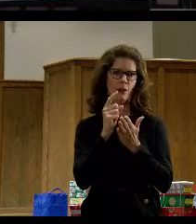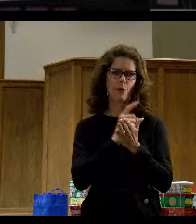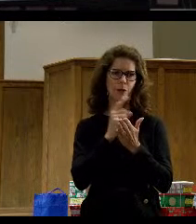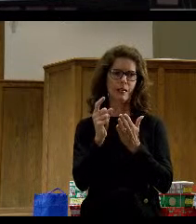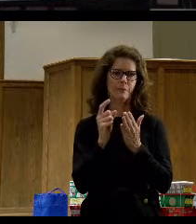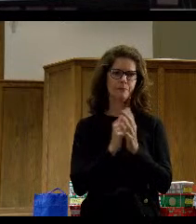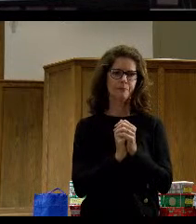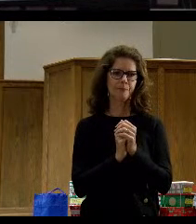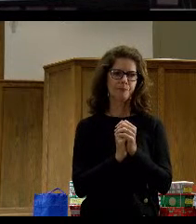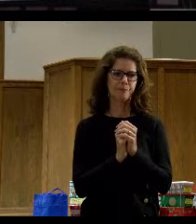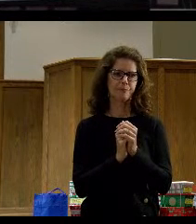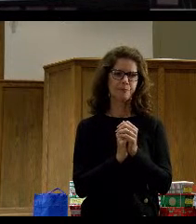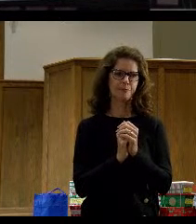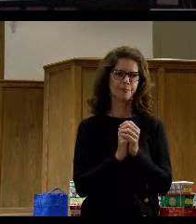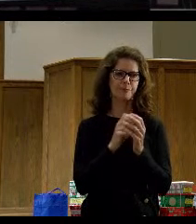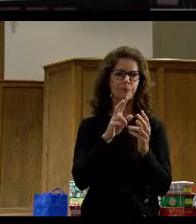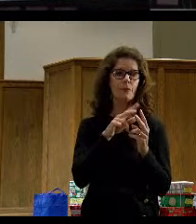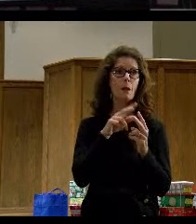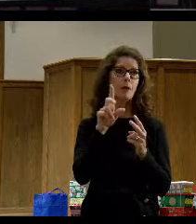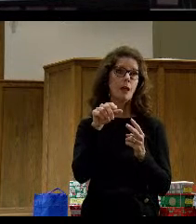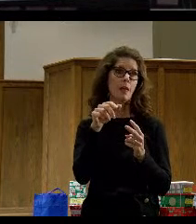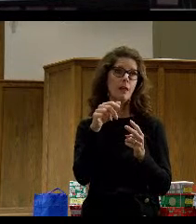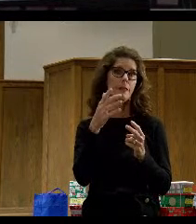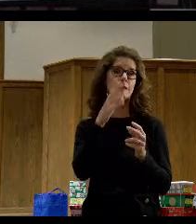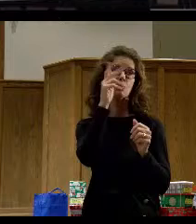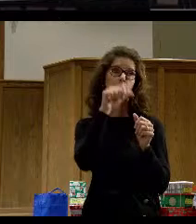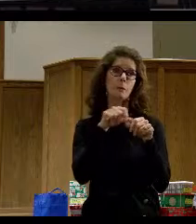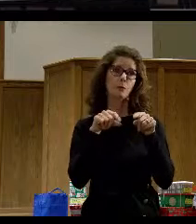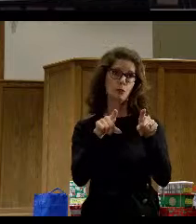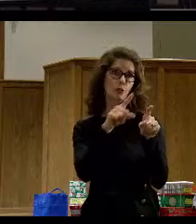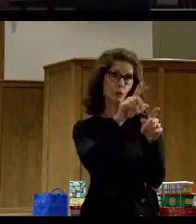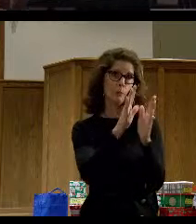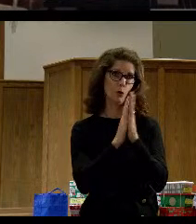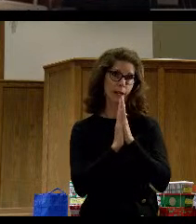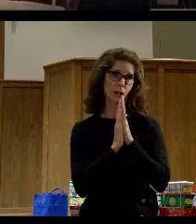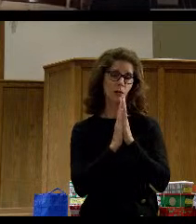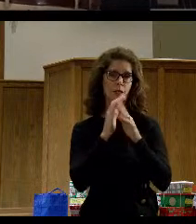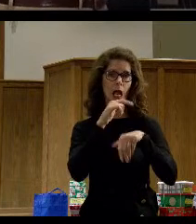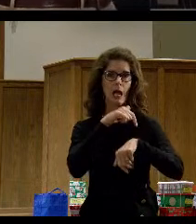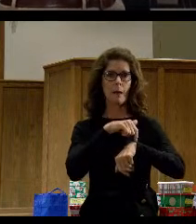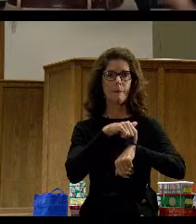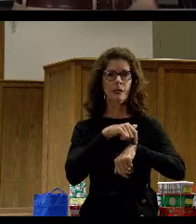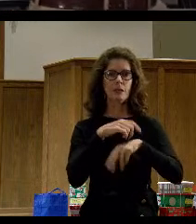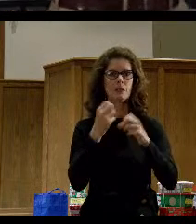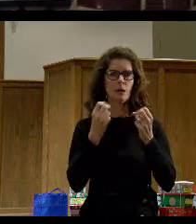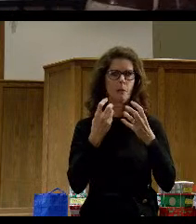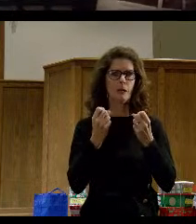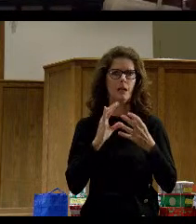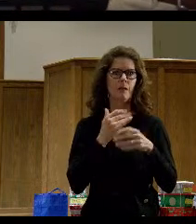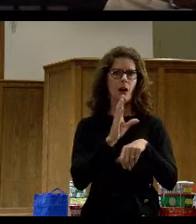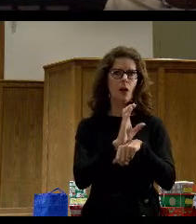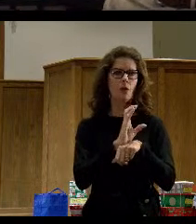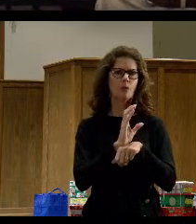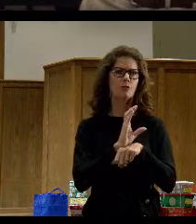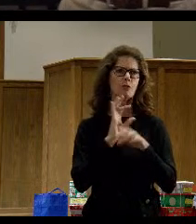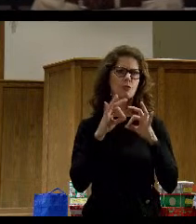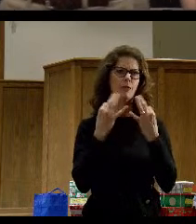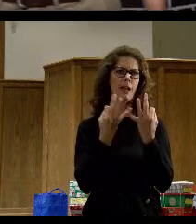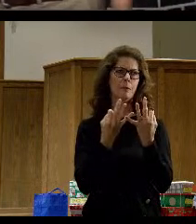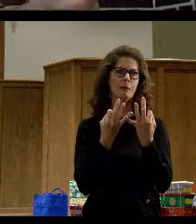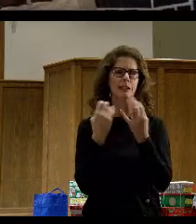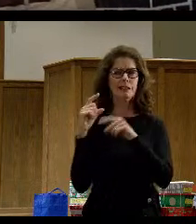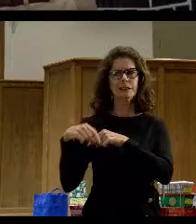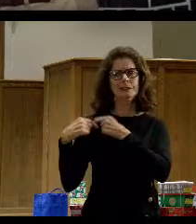your prayer list this week, we want you to remember we've had so many of our own number in our church family this year that we have lost, and